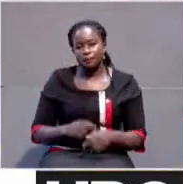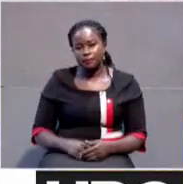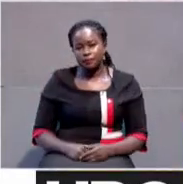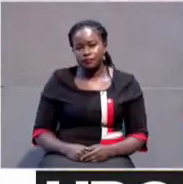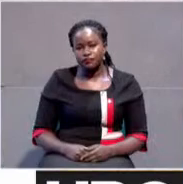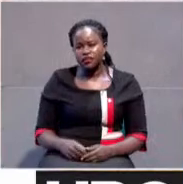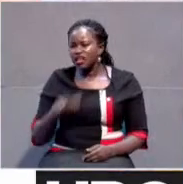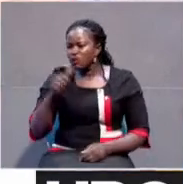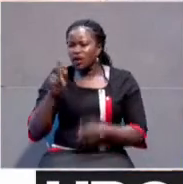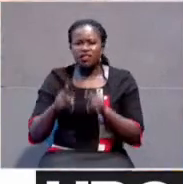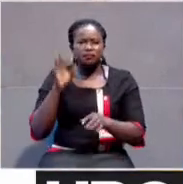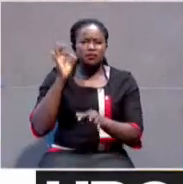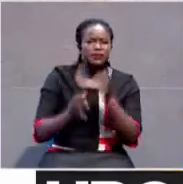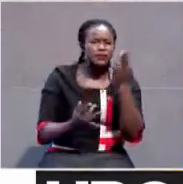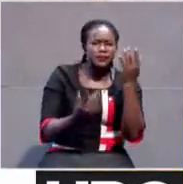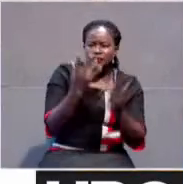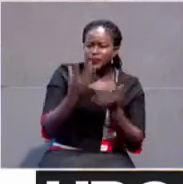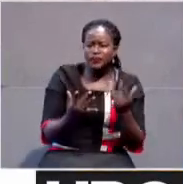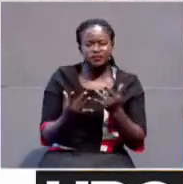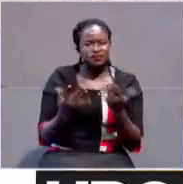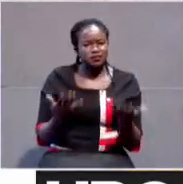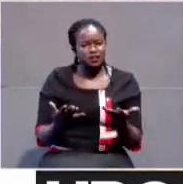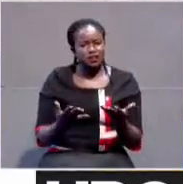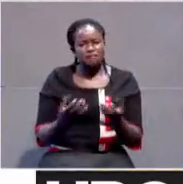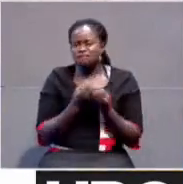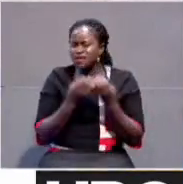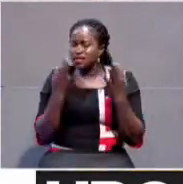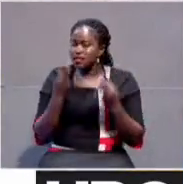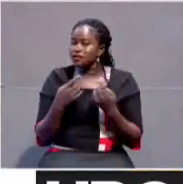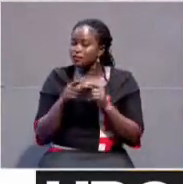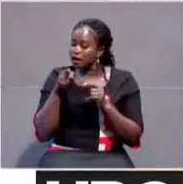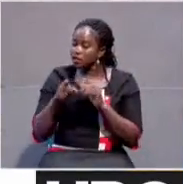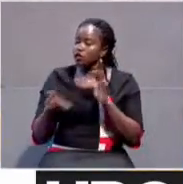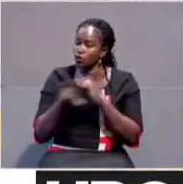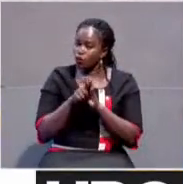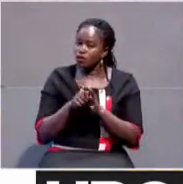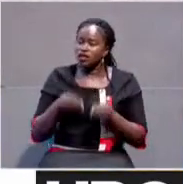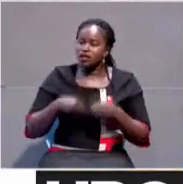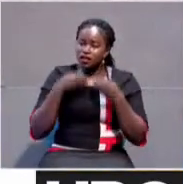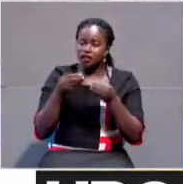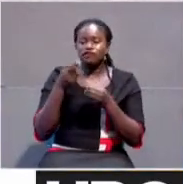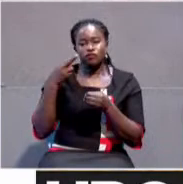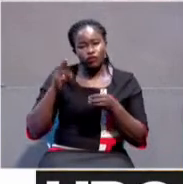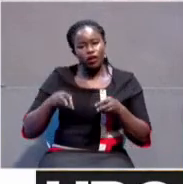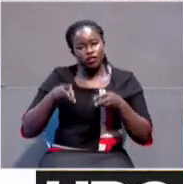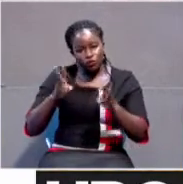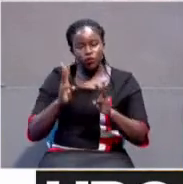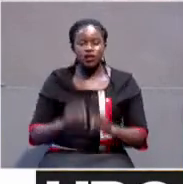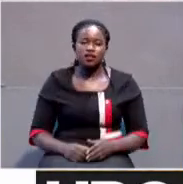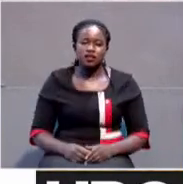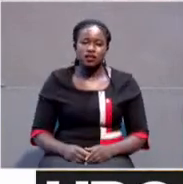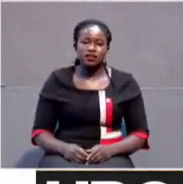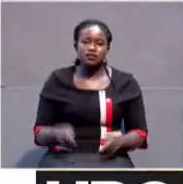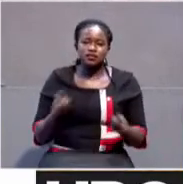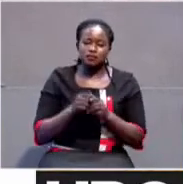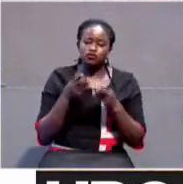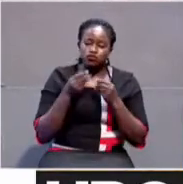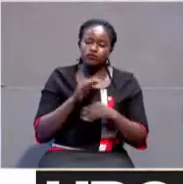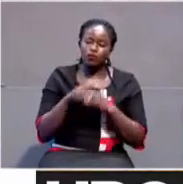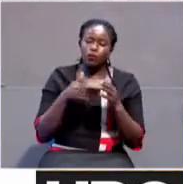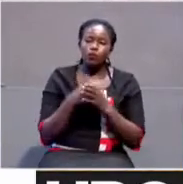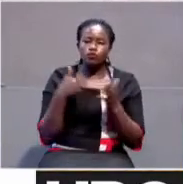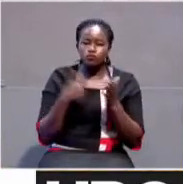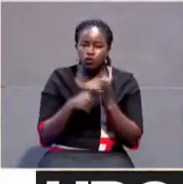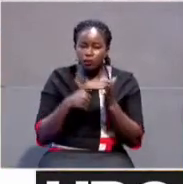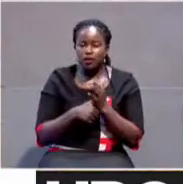Abalaba bocha, baba kolachi, binji. Nendo ziteka lino, rigena tuwa ekube tufu. Erigenda okusolvinga obuzibonna